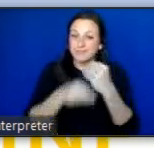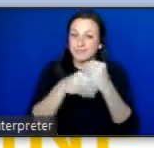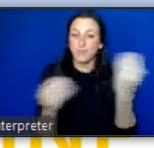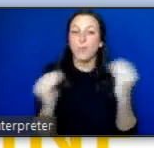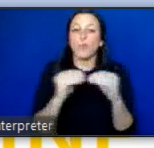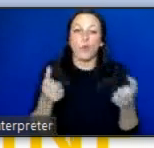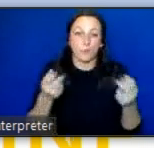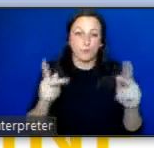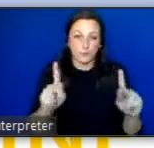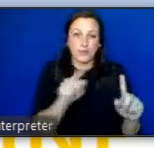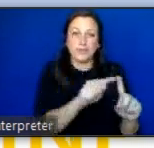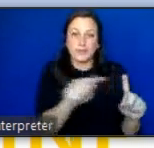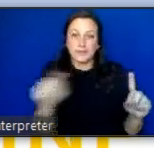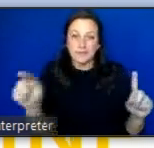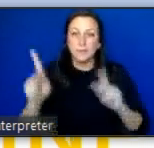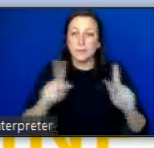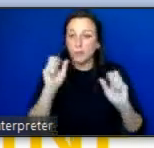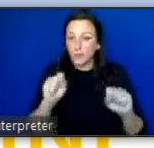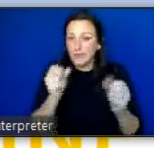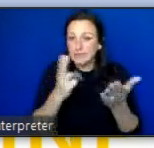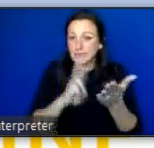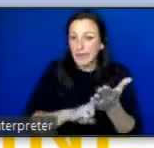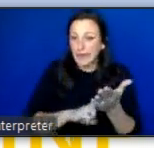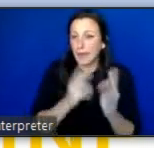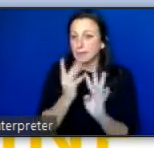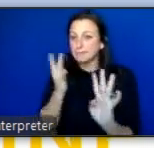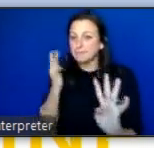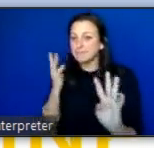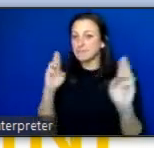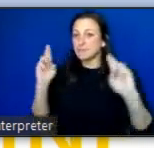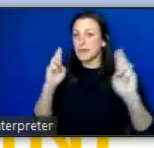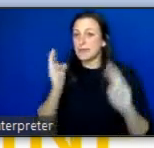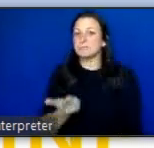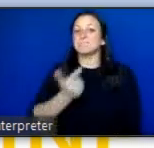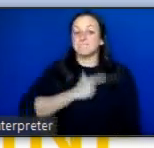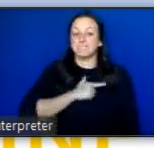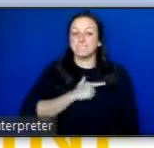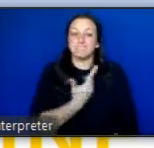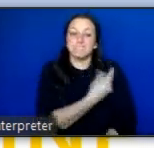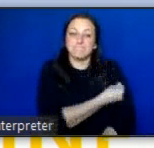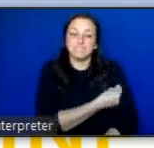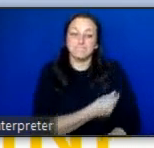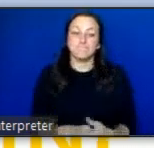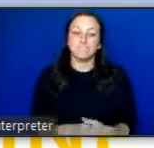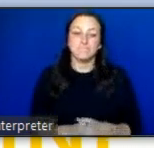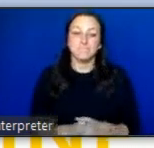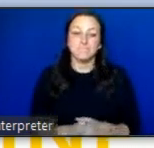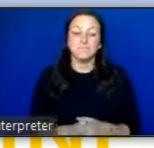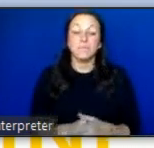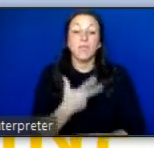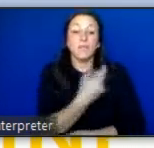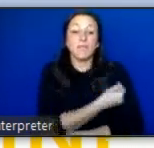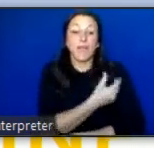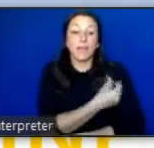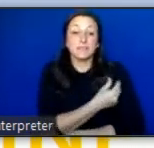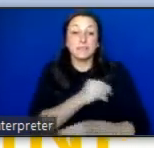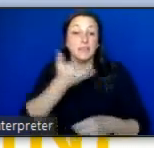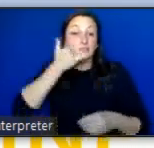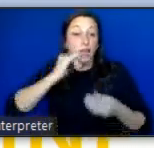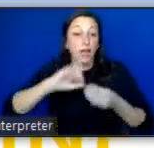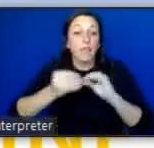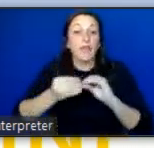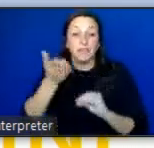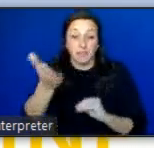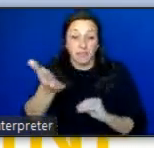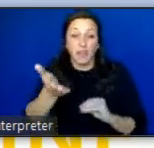to sign up and be prepared when it's their turn to become vaccinated. Our vaccine hotline is there to serve the people